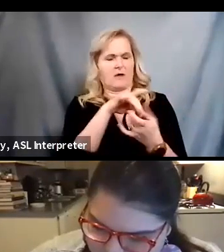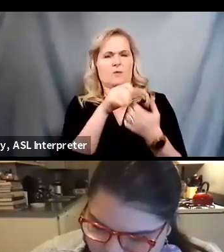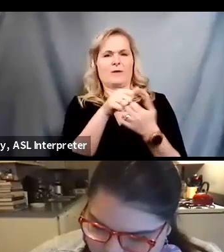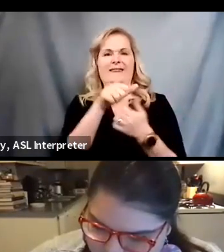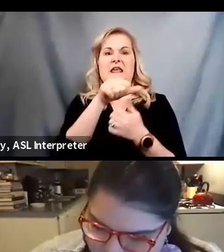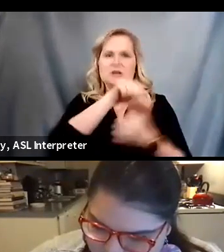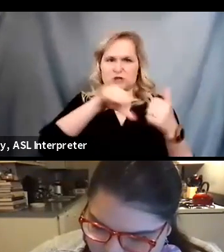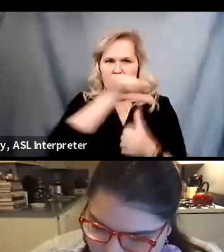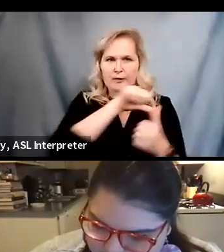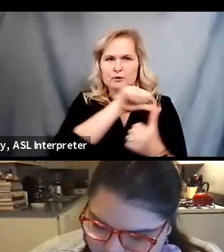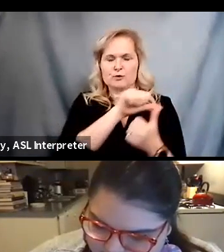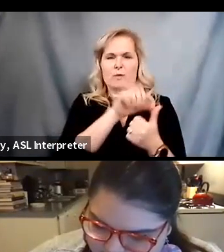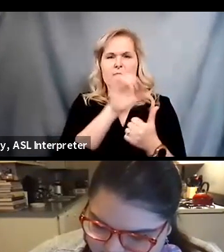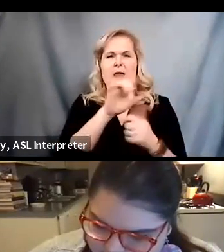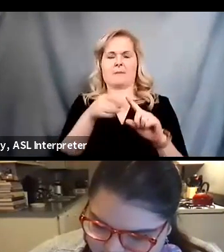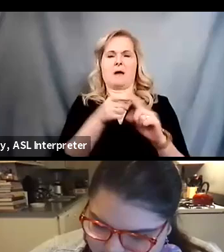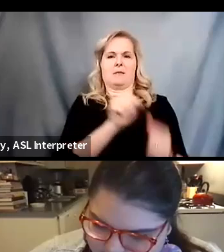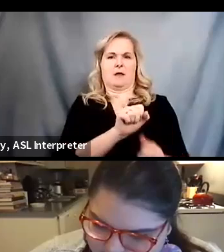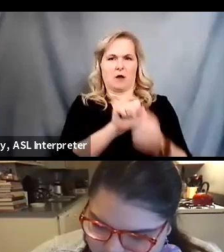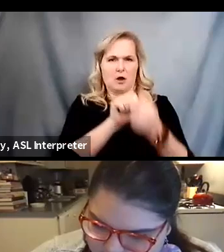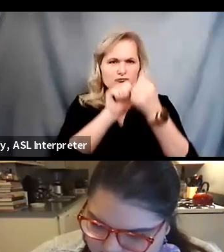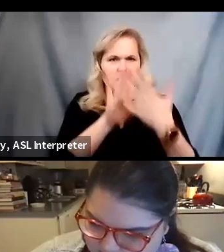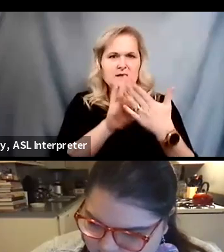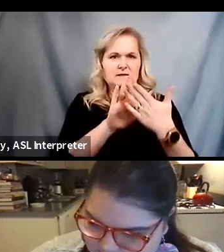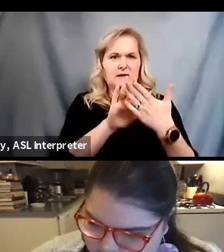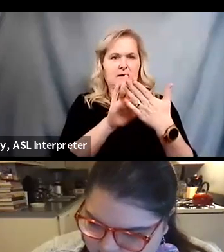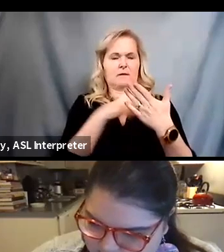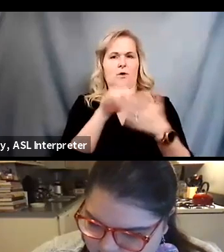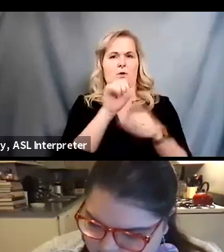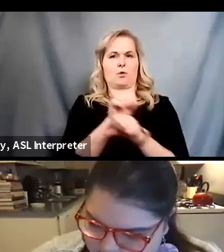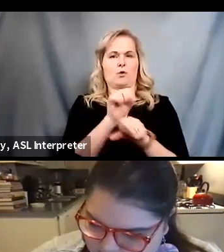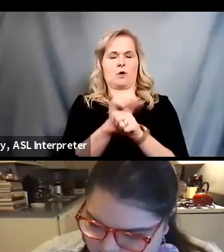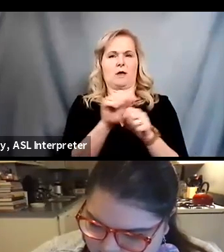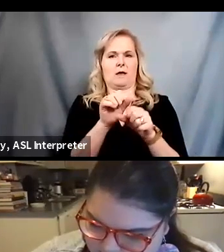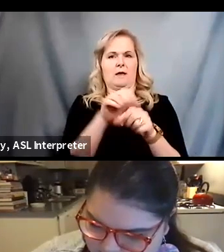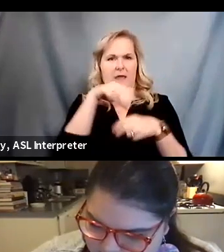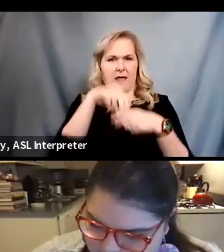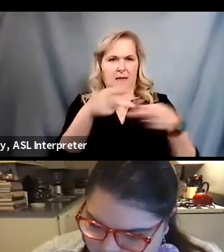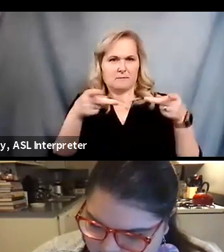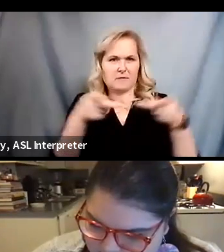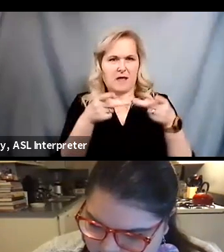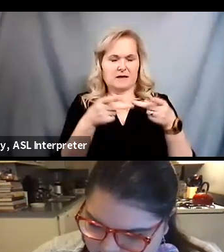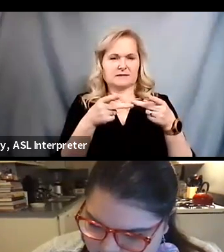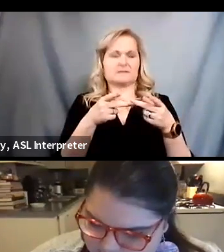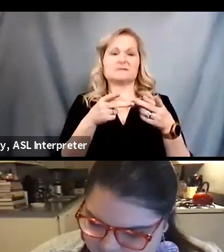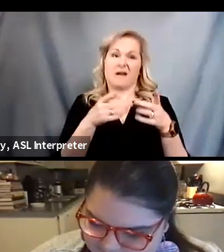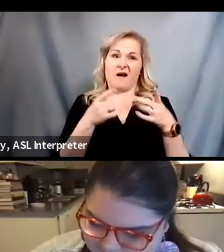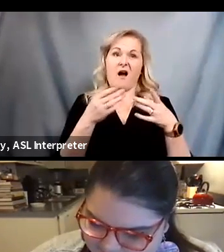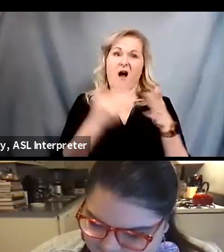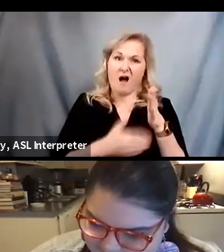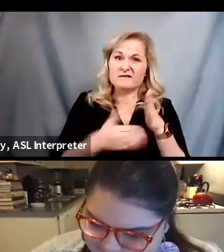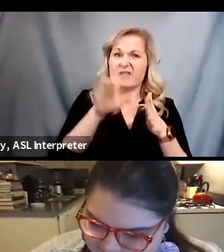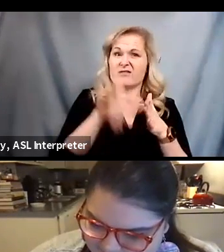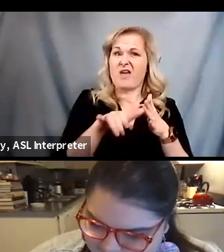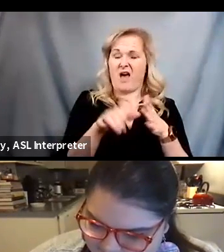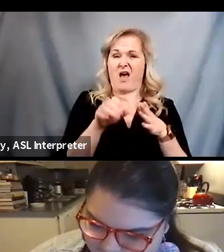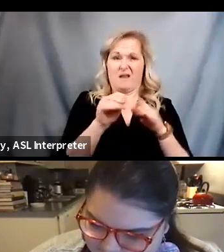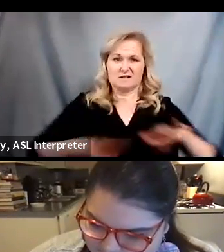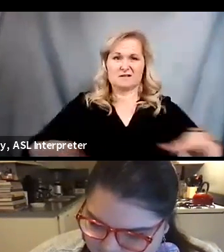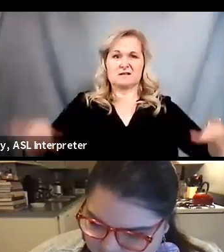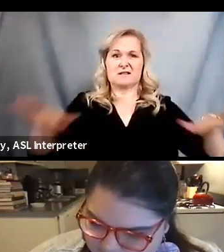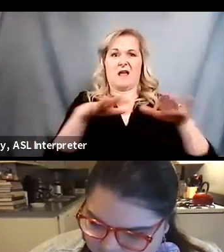So in terms of addressing that we're working in place, often on land that's undergoing ongoing projects of